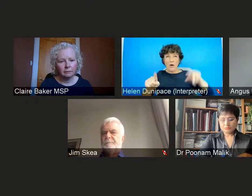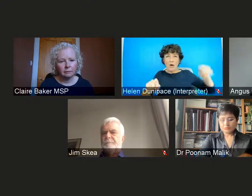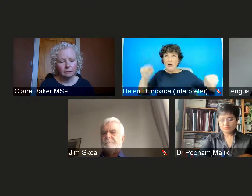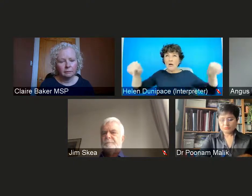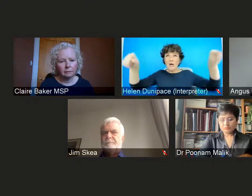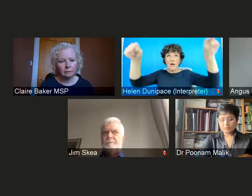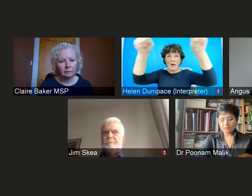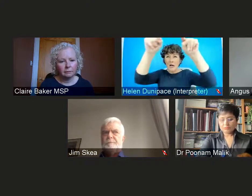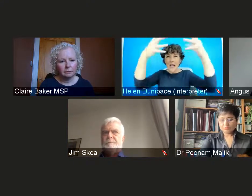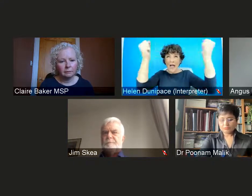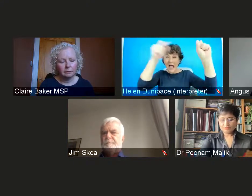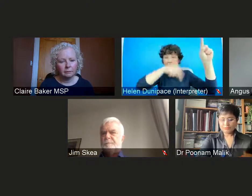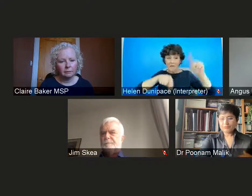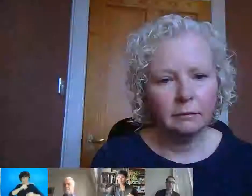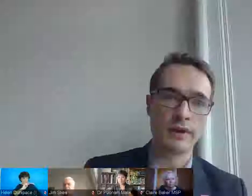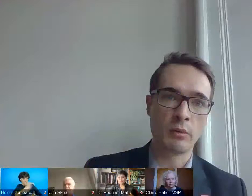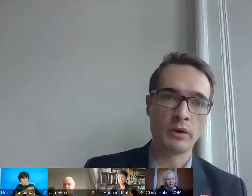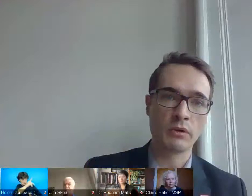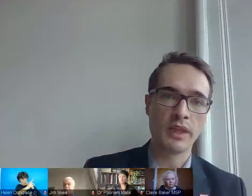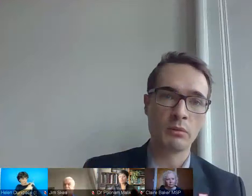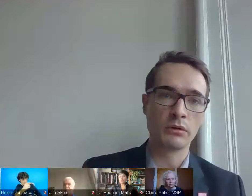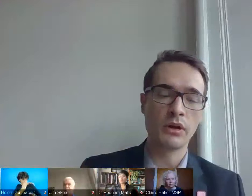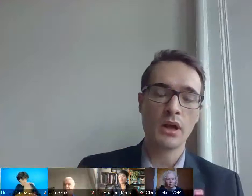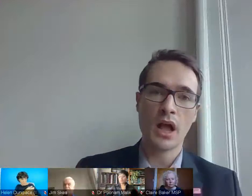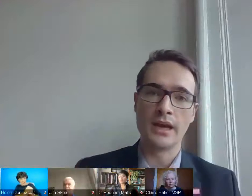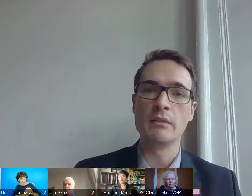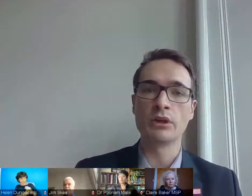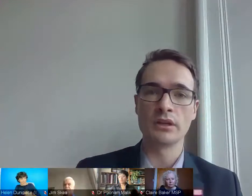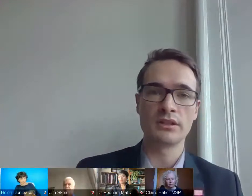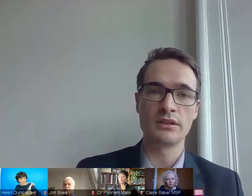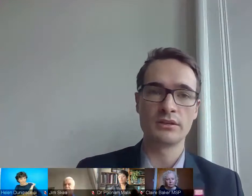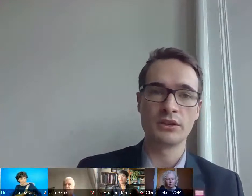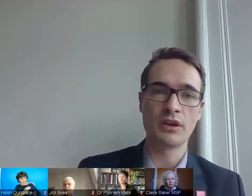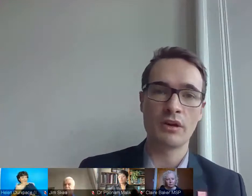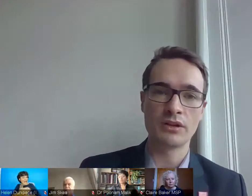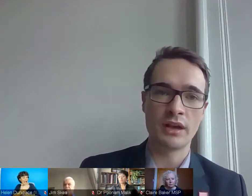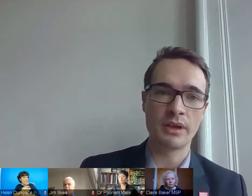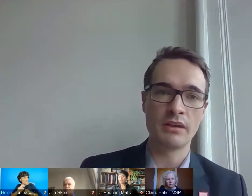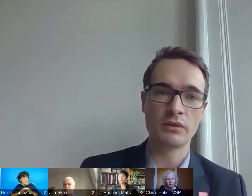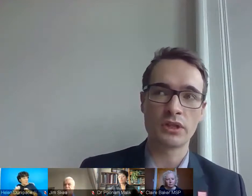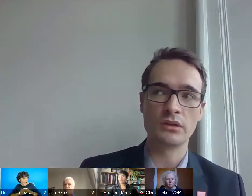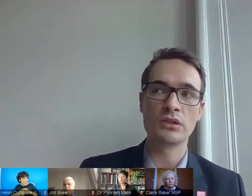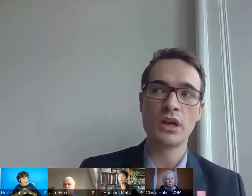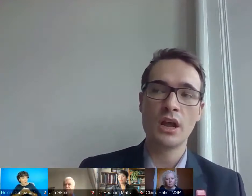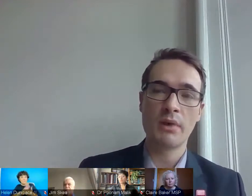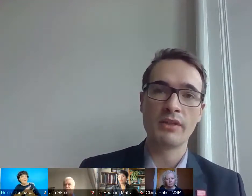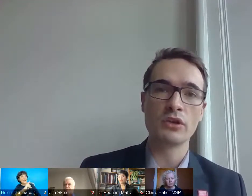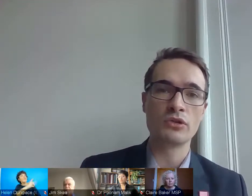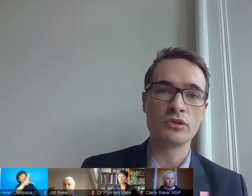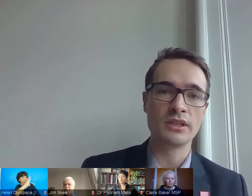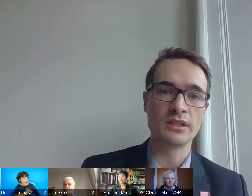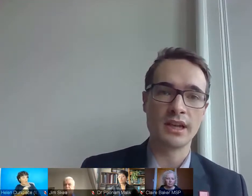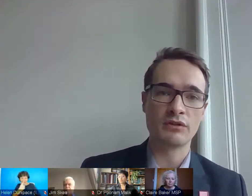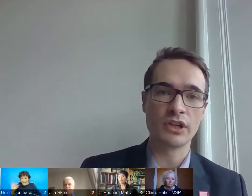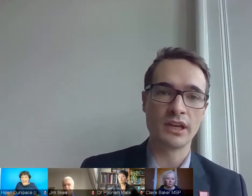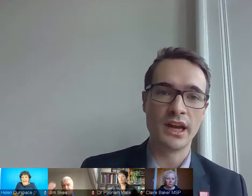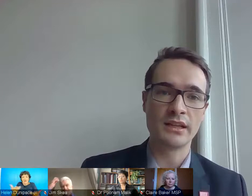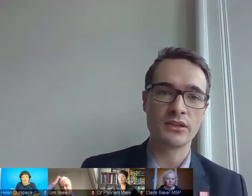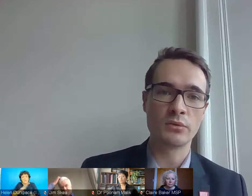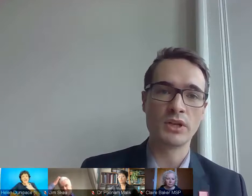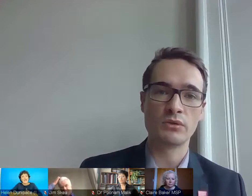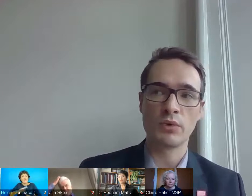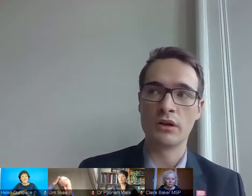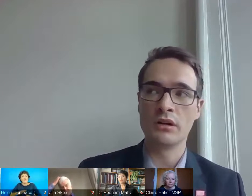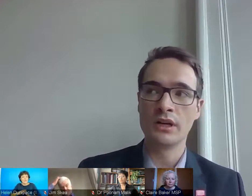invest in active travel is very welcome. That will enable us to encourage that behaviour change. But I think you do see this kind of chicken